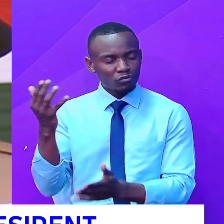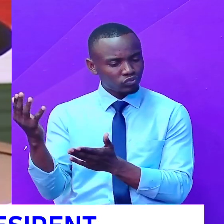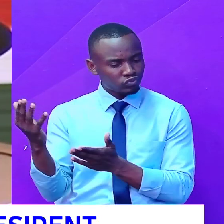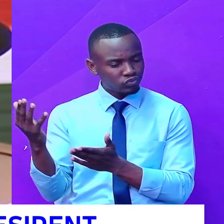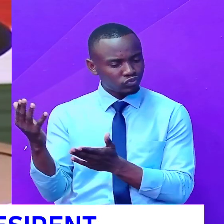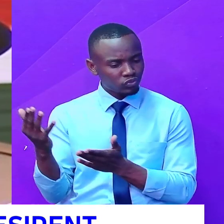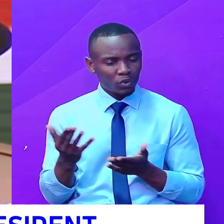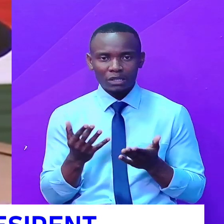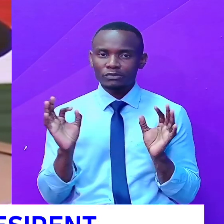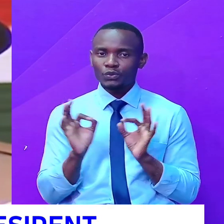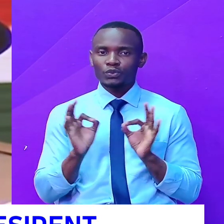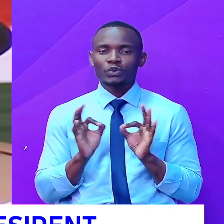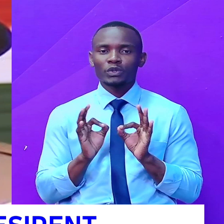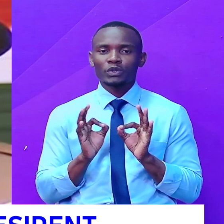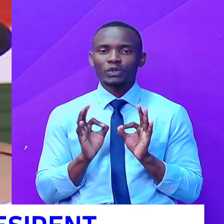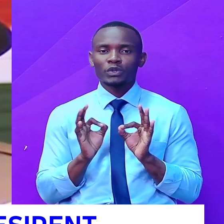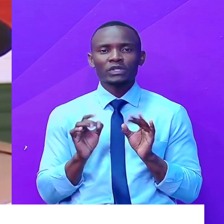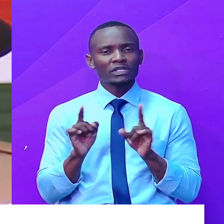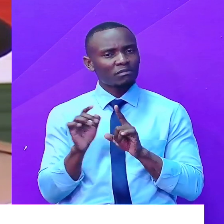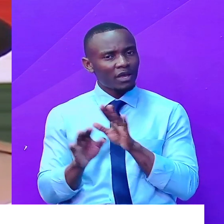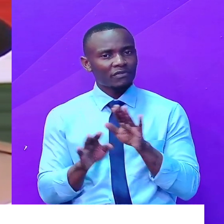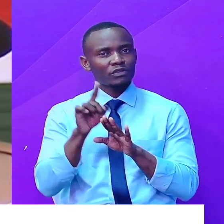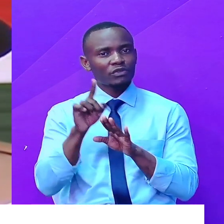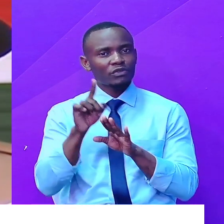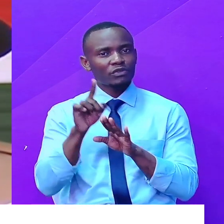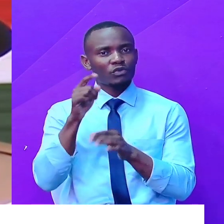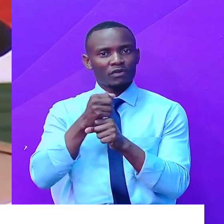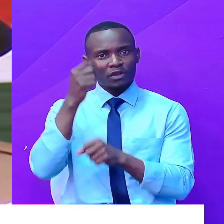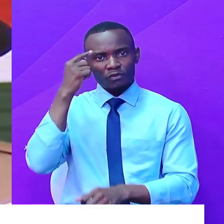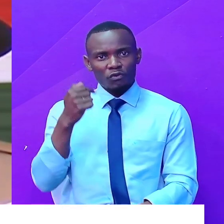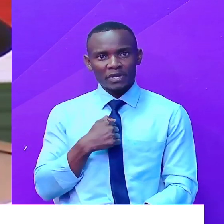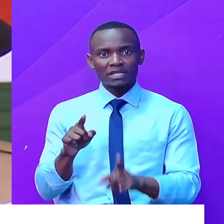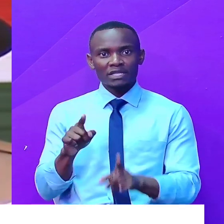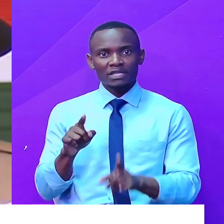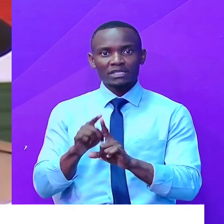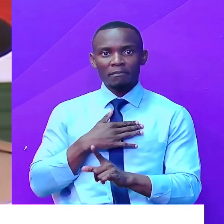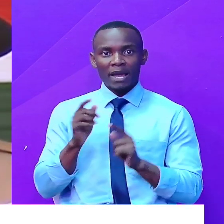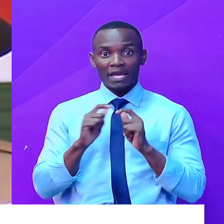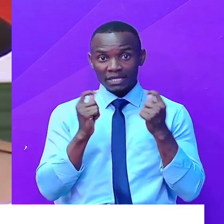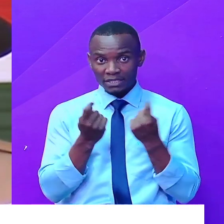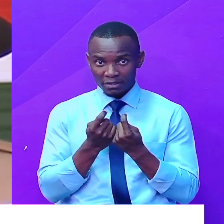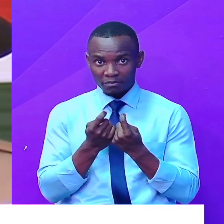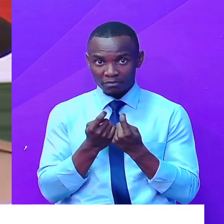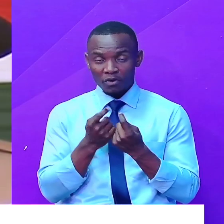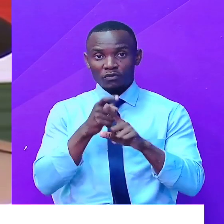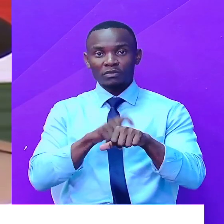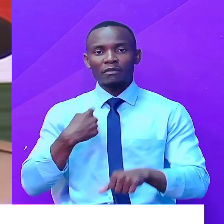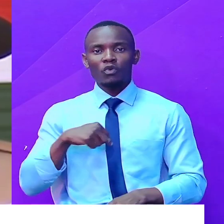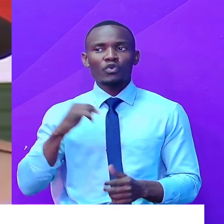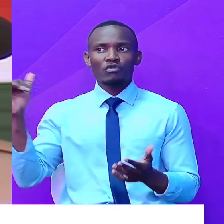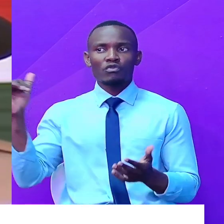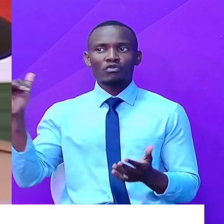we accorded to me and my delegation since our arrival in this